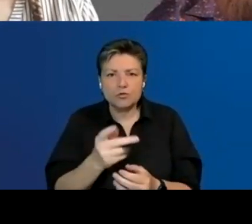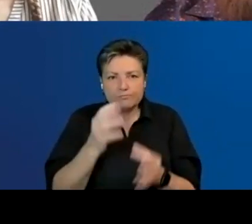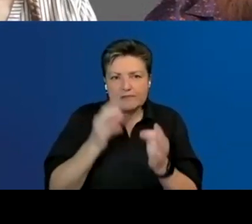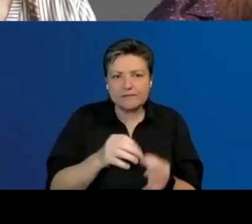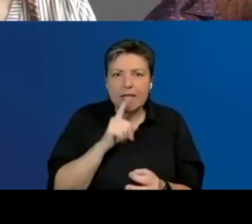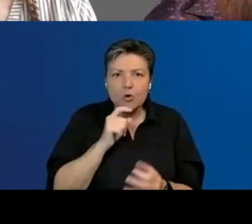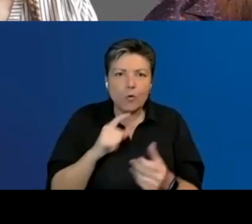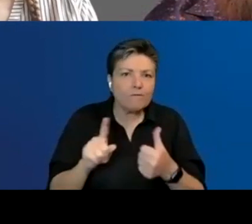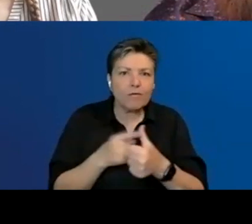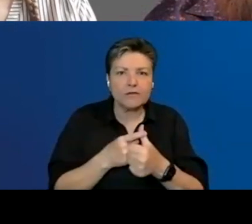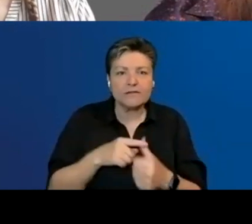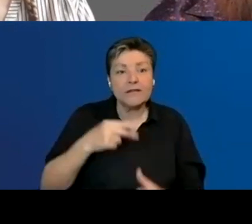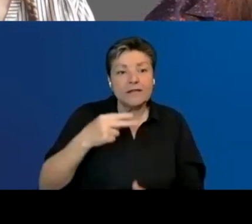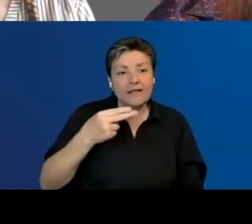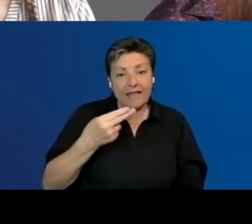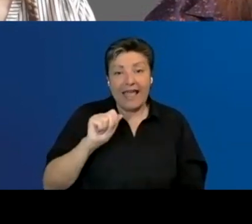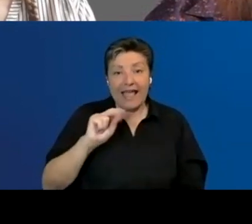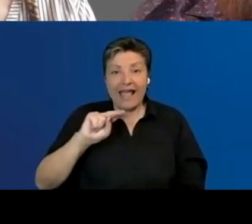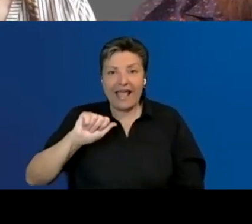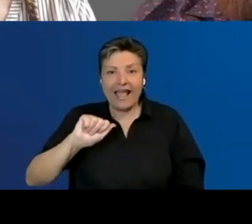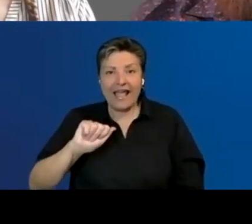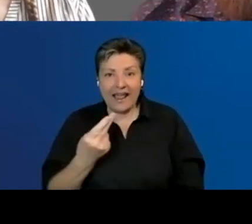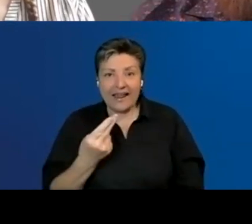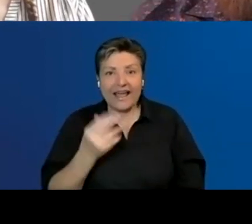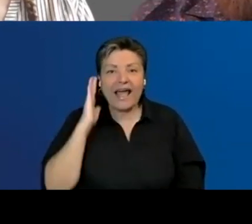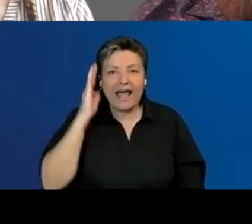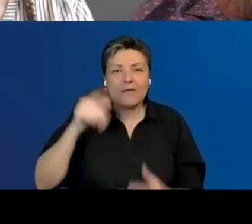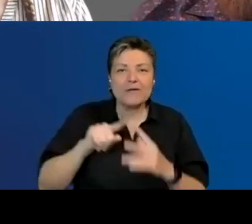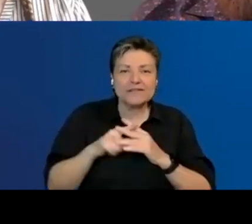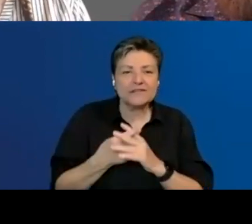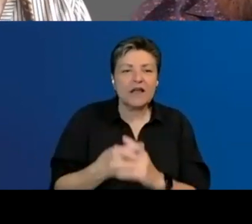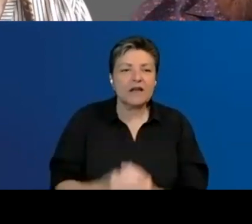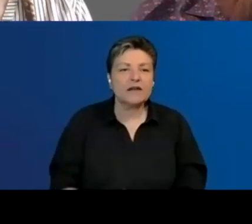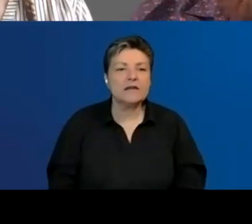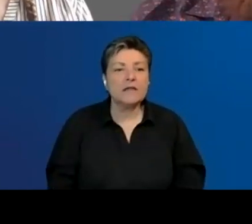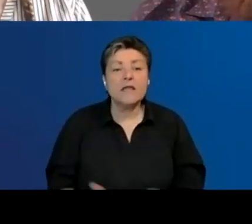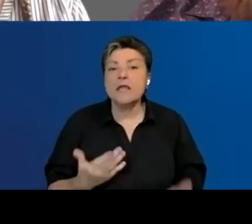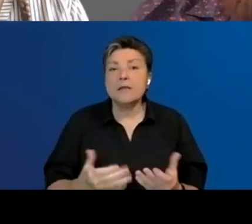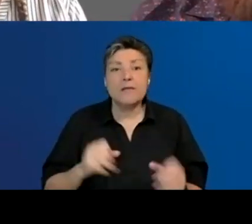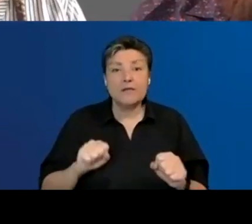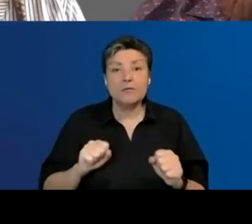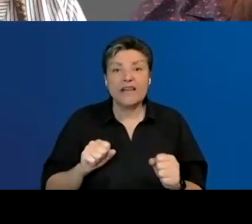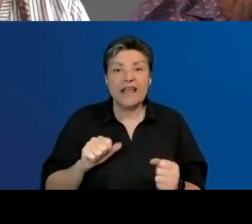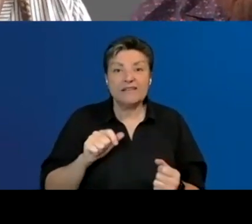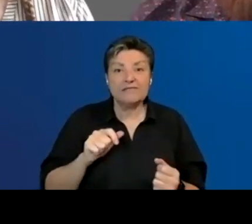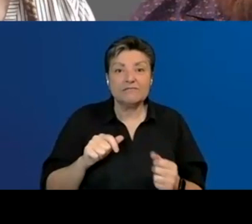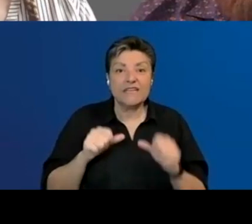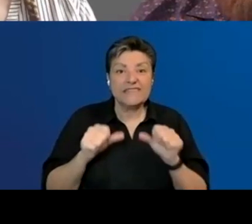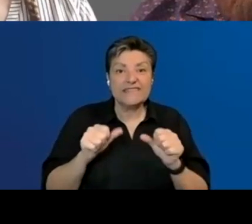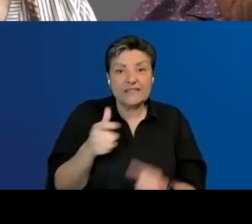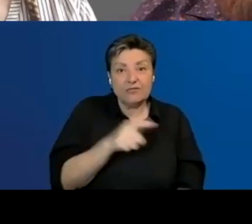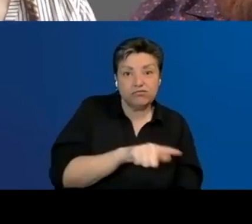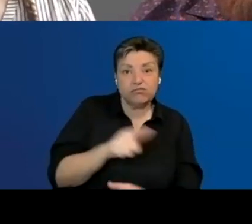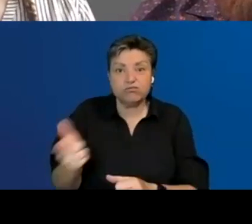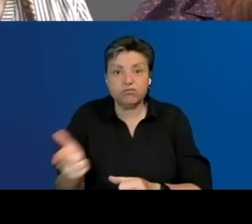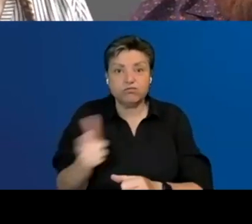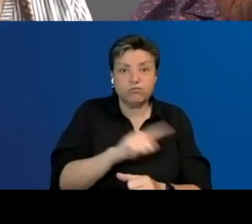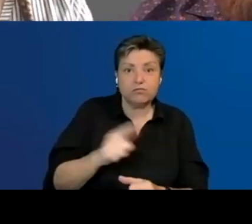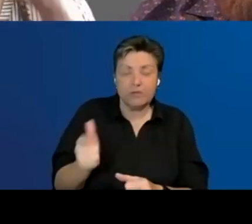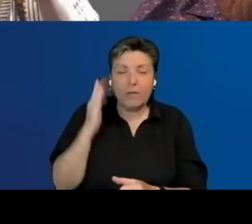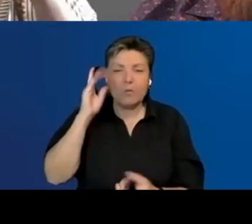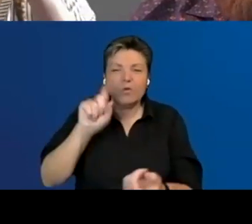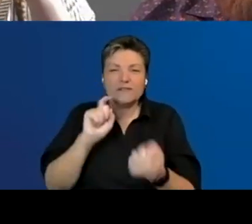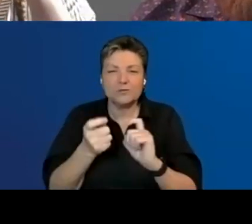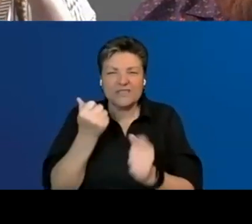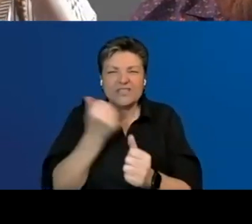I can start us off. If maybe we can just keep going in reverse order. We'll Yeah, trade we'll switch it every time. We'll make it